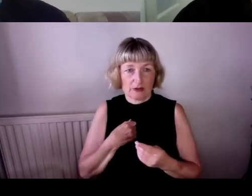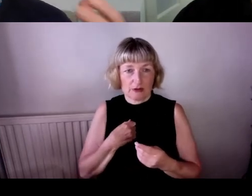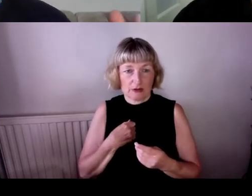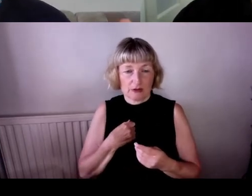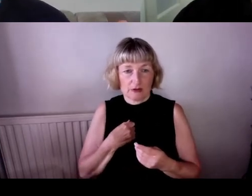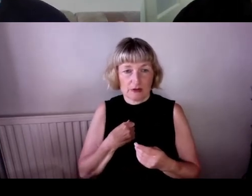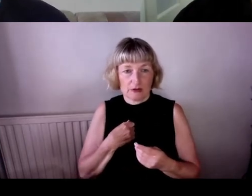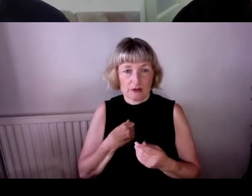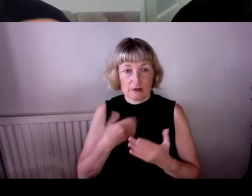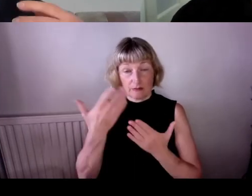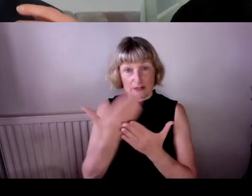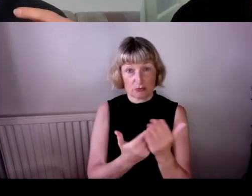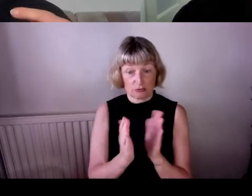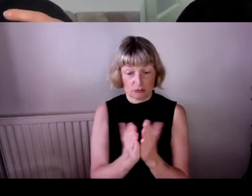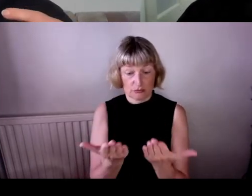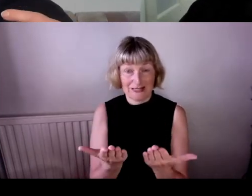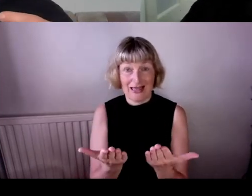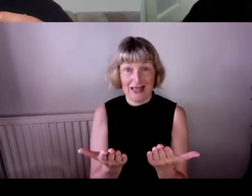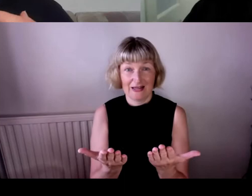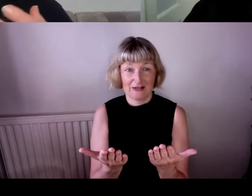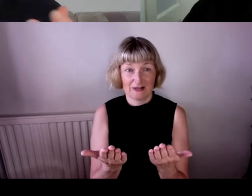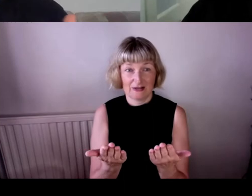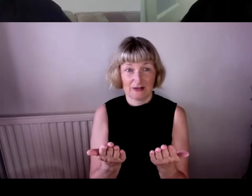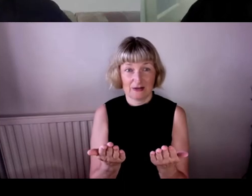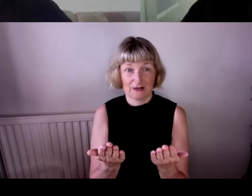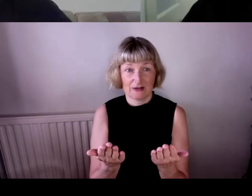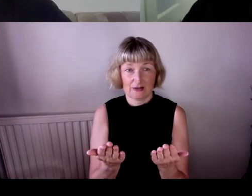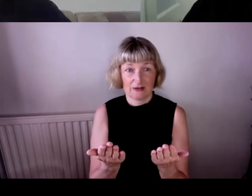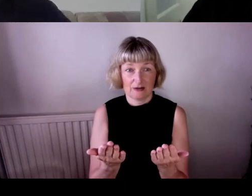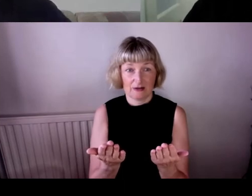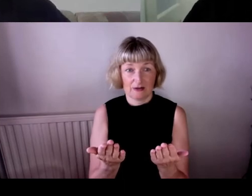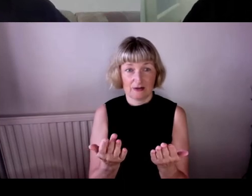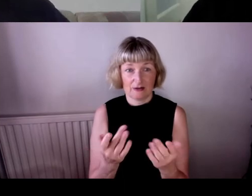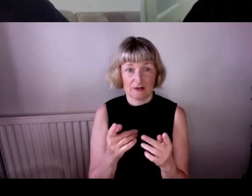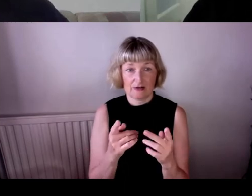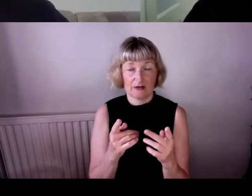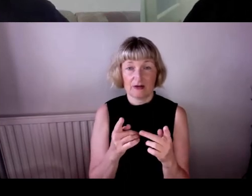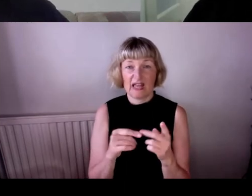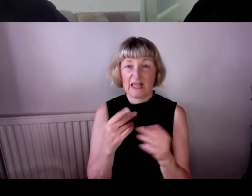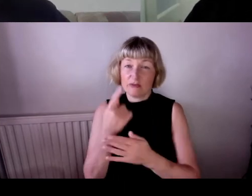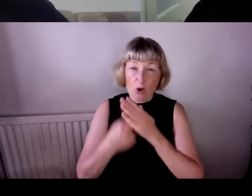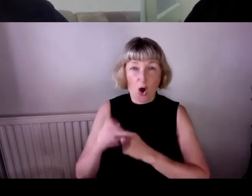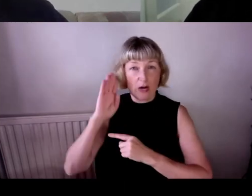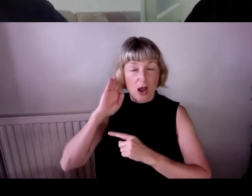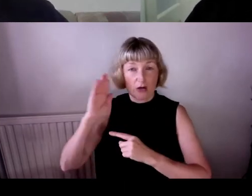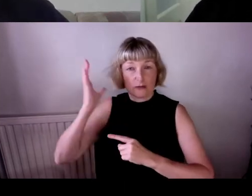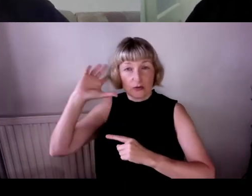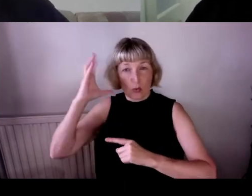lines of description. And, you know, if I read it out to you, it wouldn't give you any idea of what was